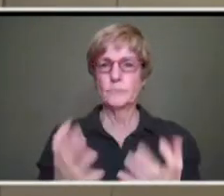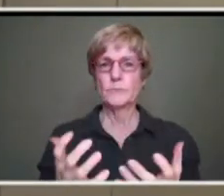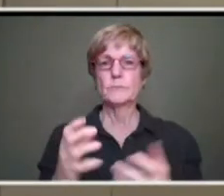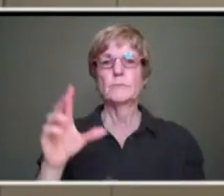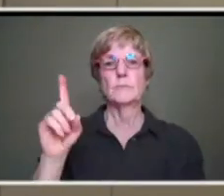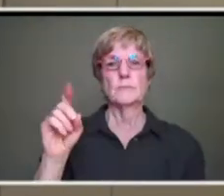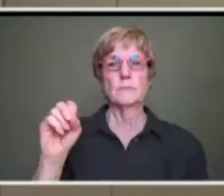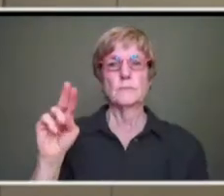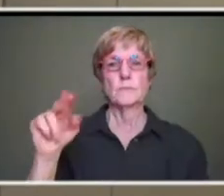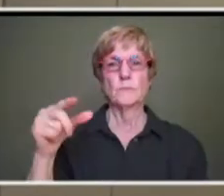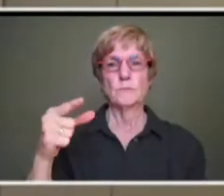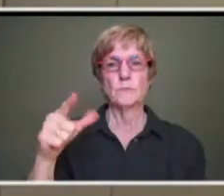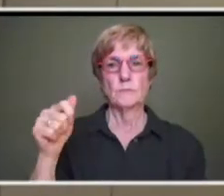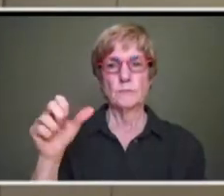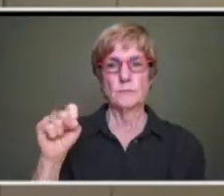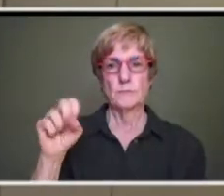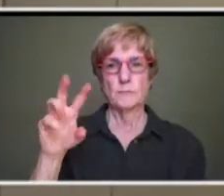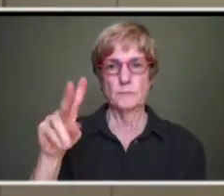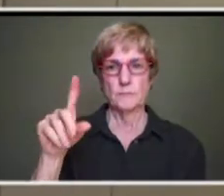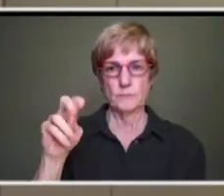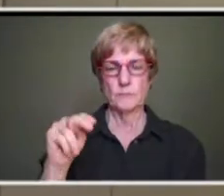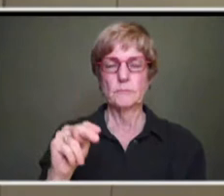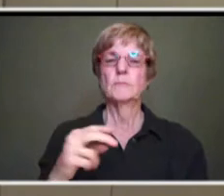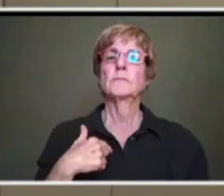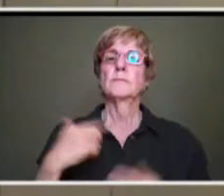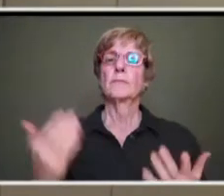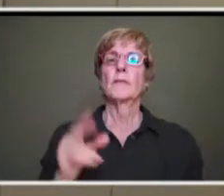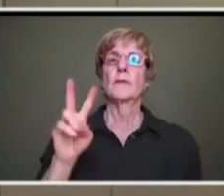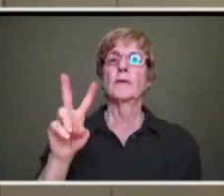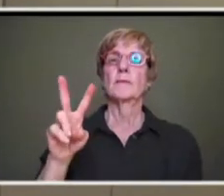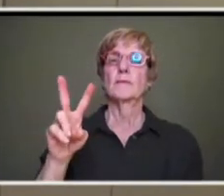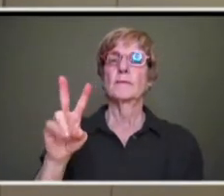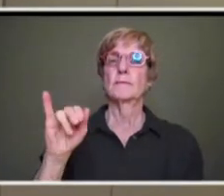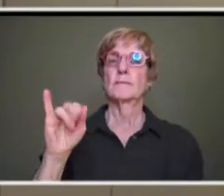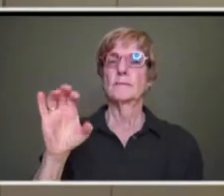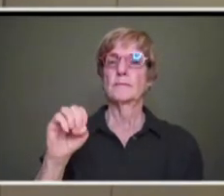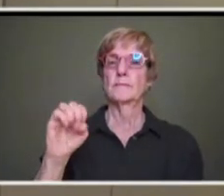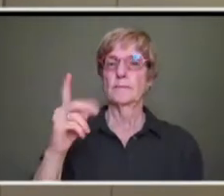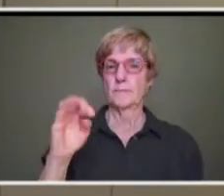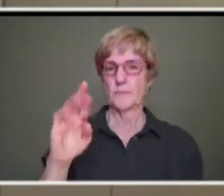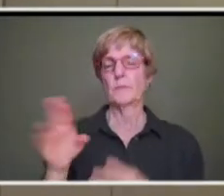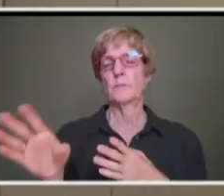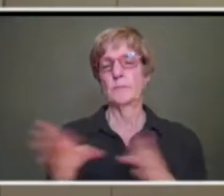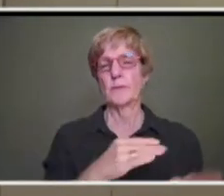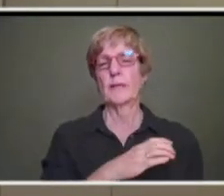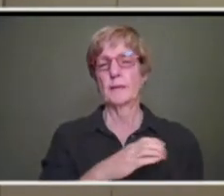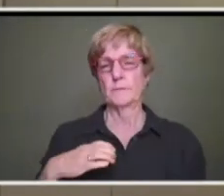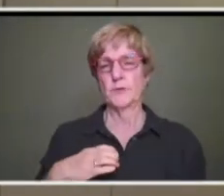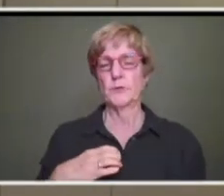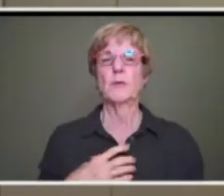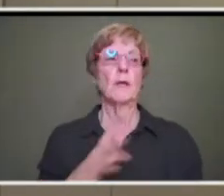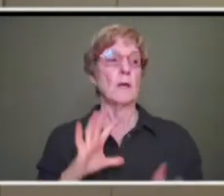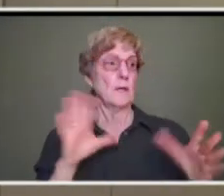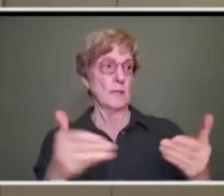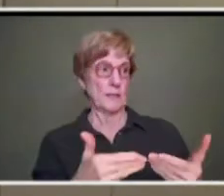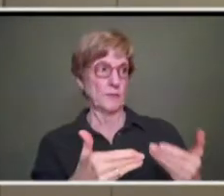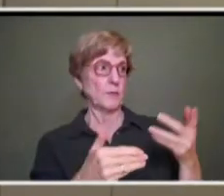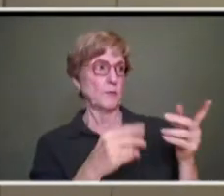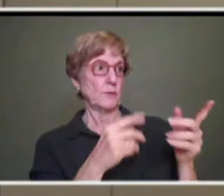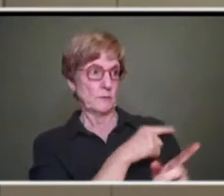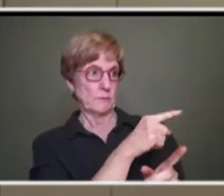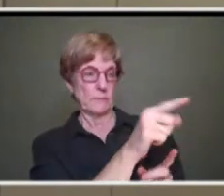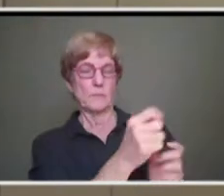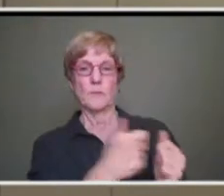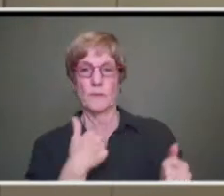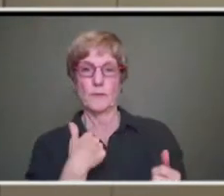Douglas Welton I am serving as the vice chair of the zoning committee of the Planning Commission allow me to introduce the Commissioners who are with me